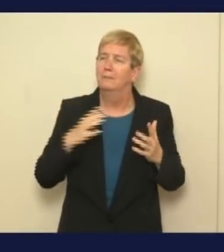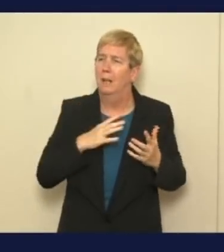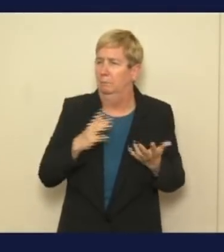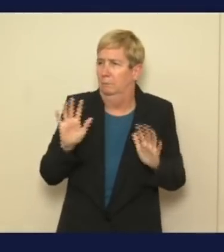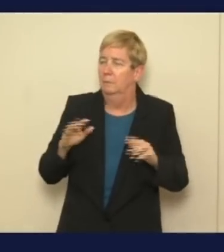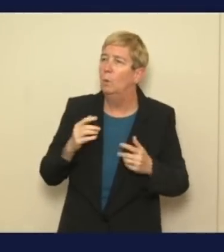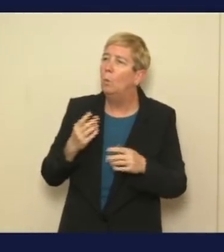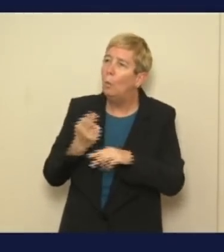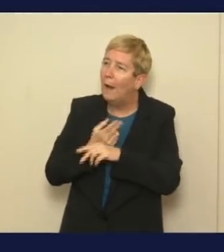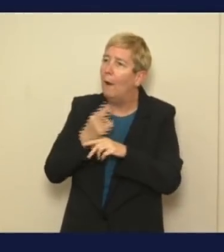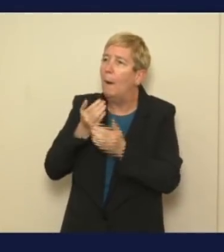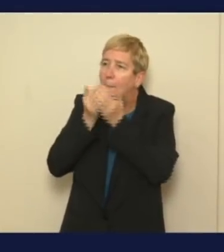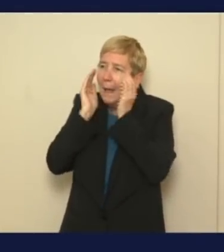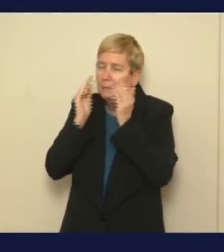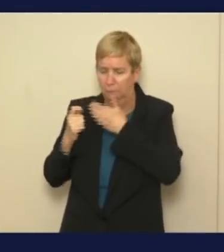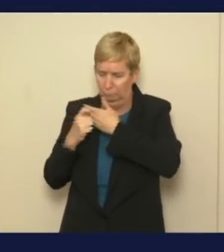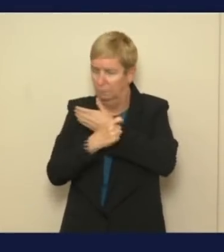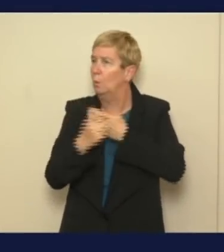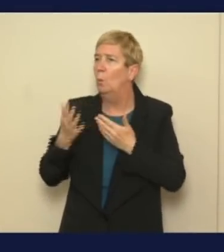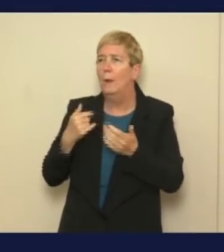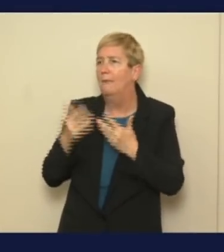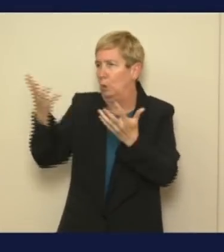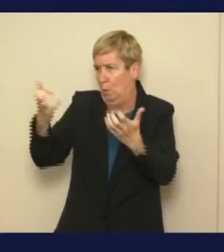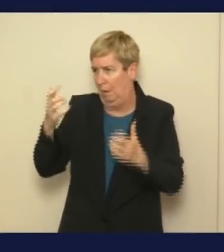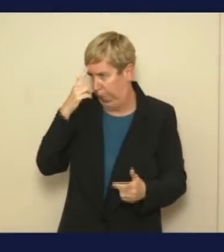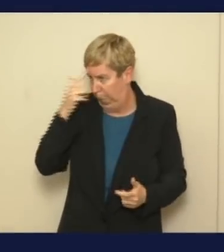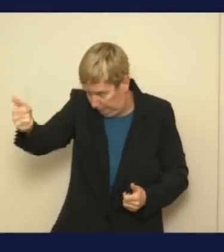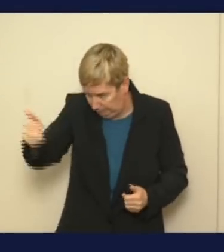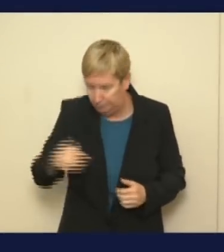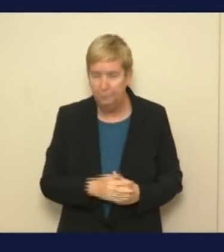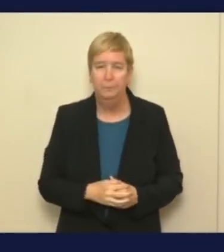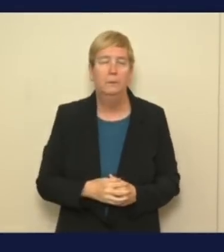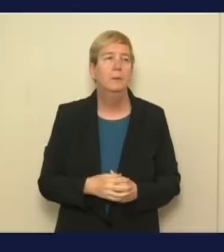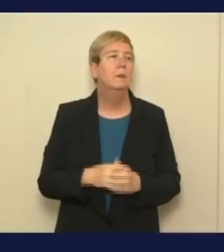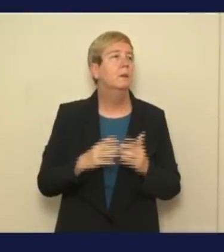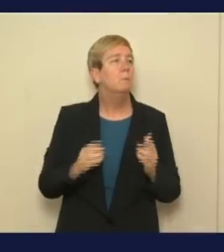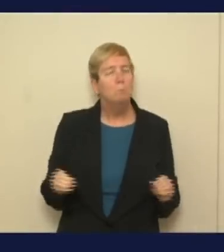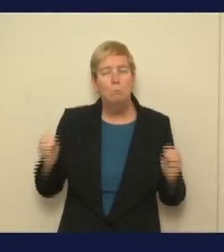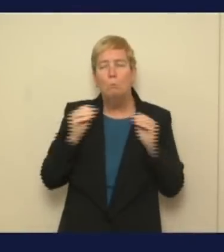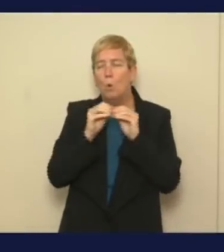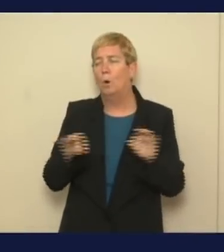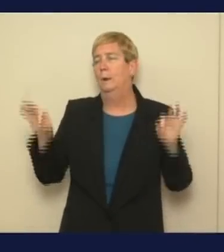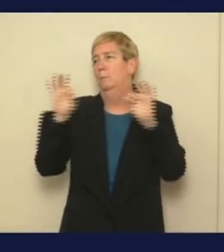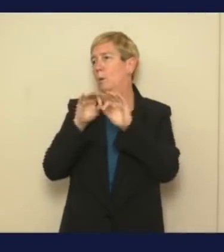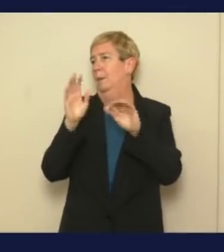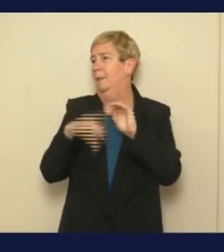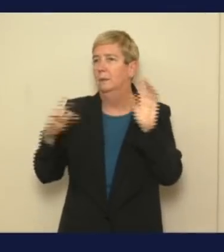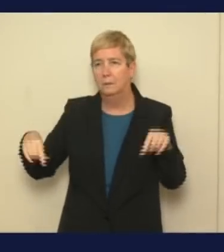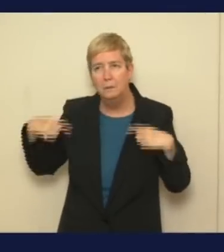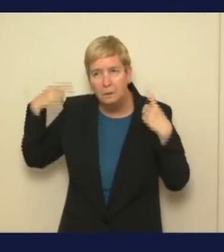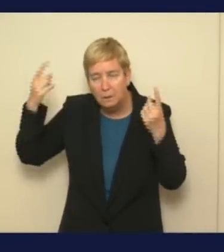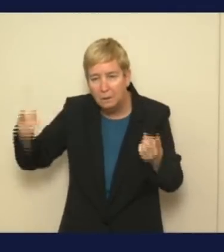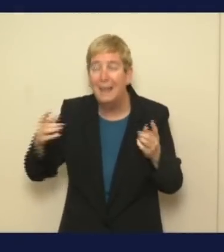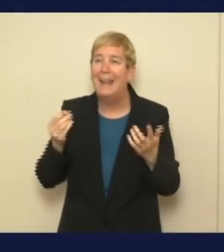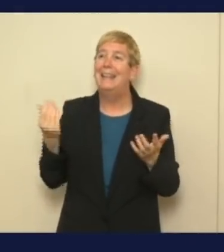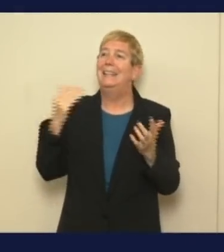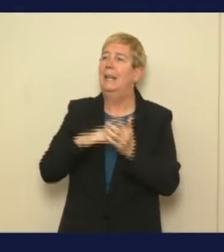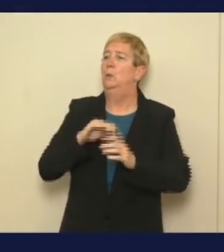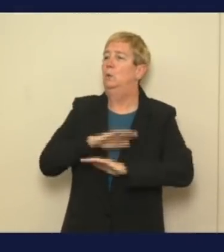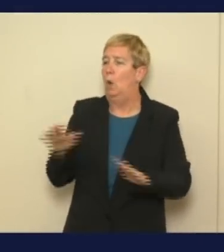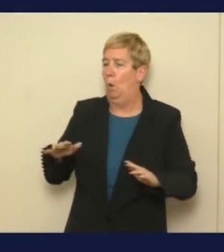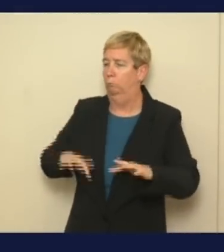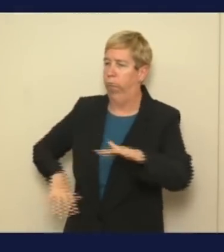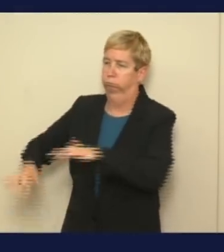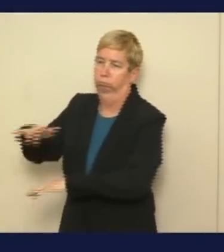mask. It is more important than ever, and please, please, please avoid groups. We're going